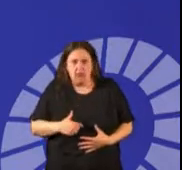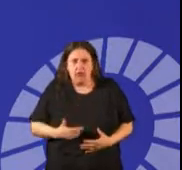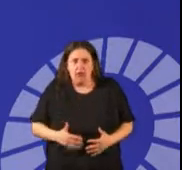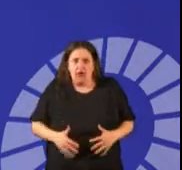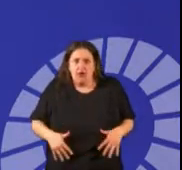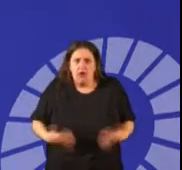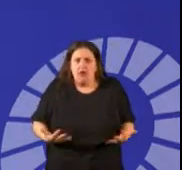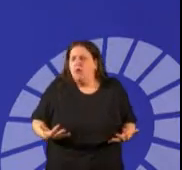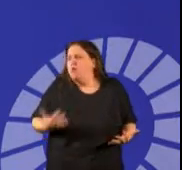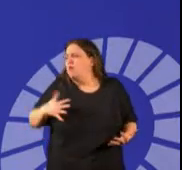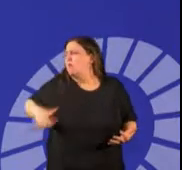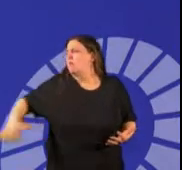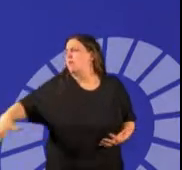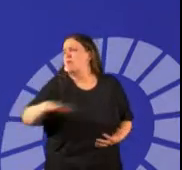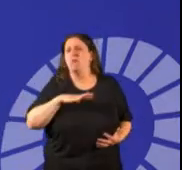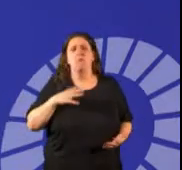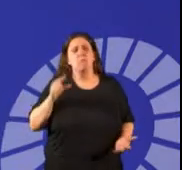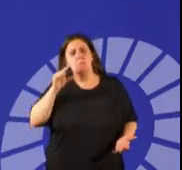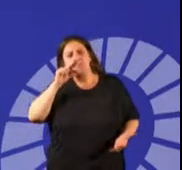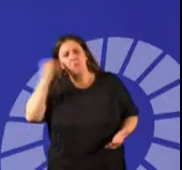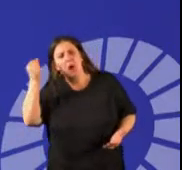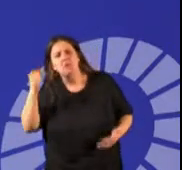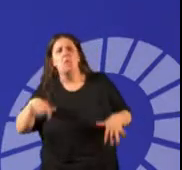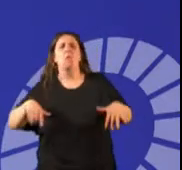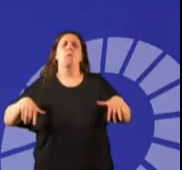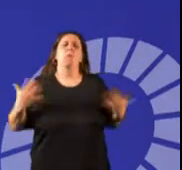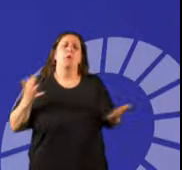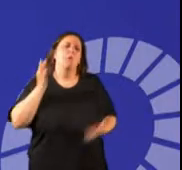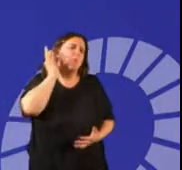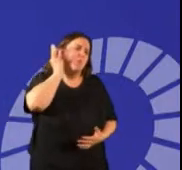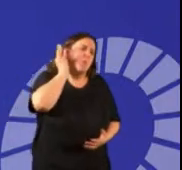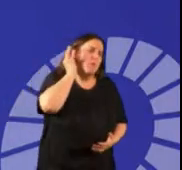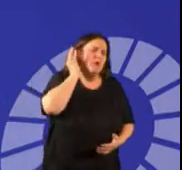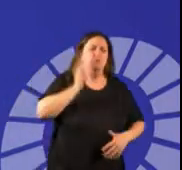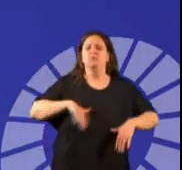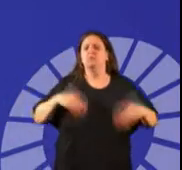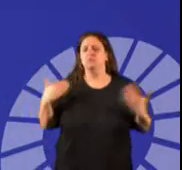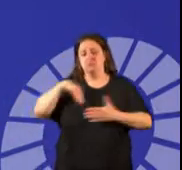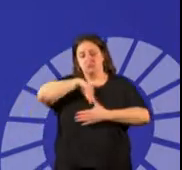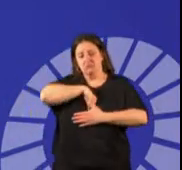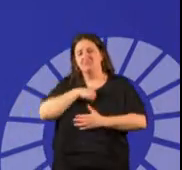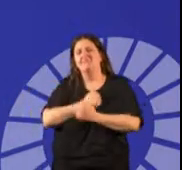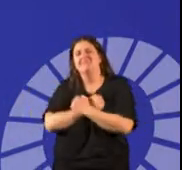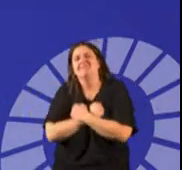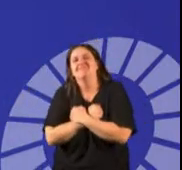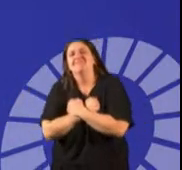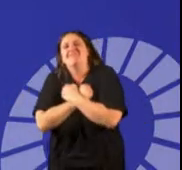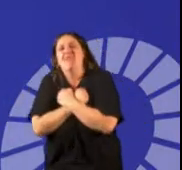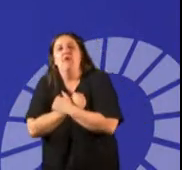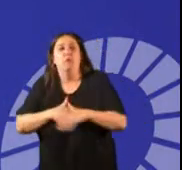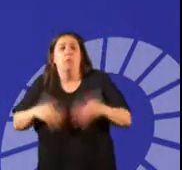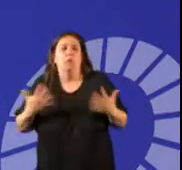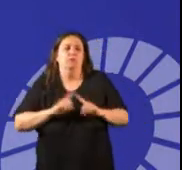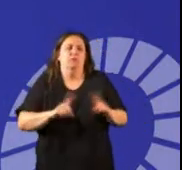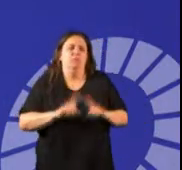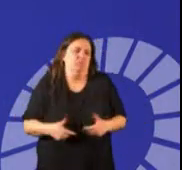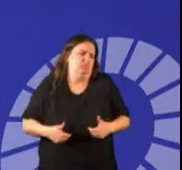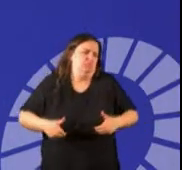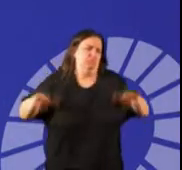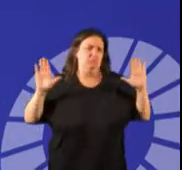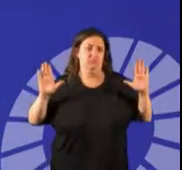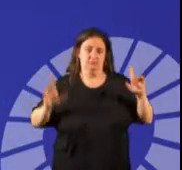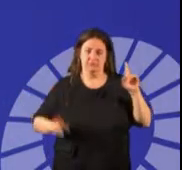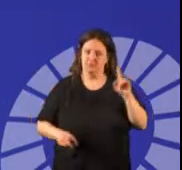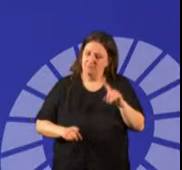Generation equality means much more than protection from violence. It also means quality education for